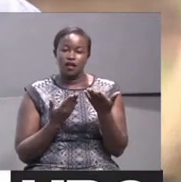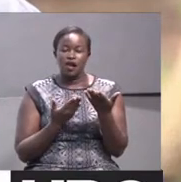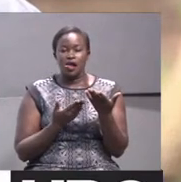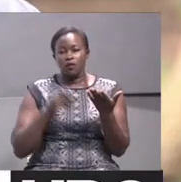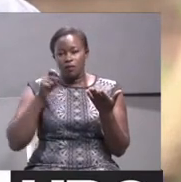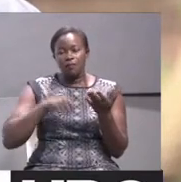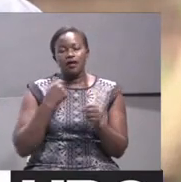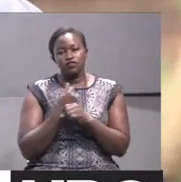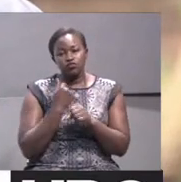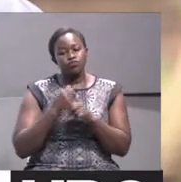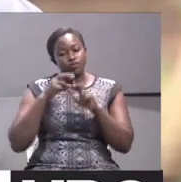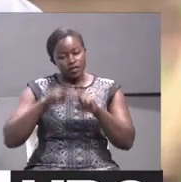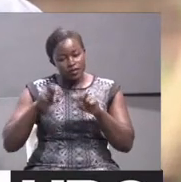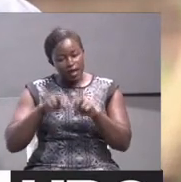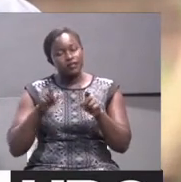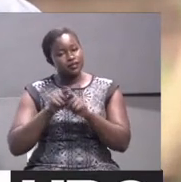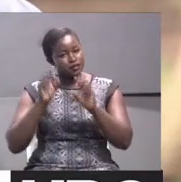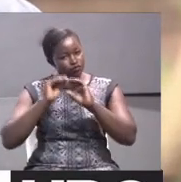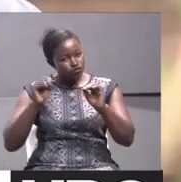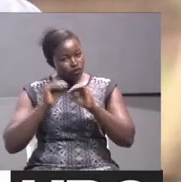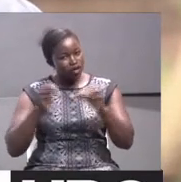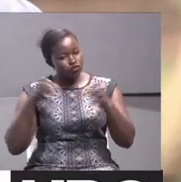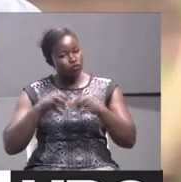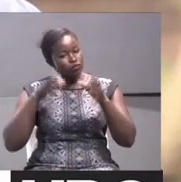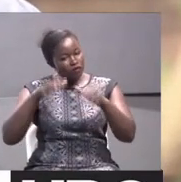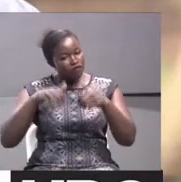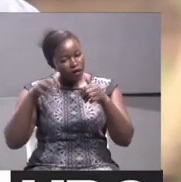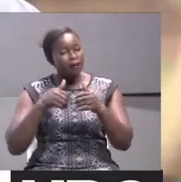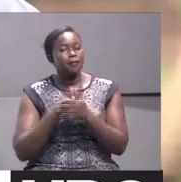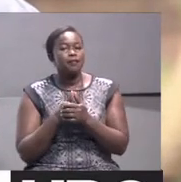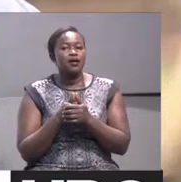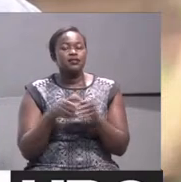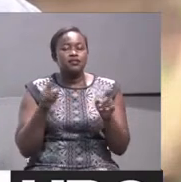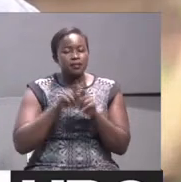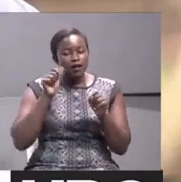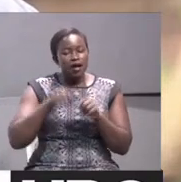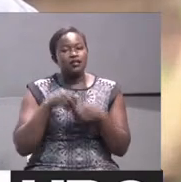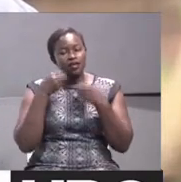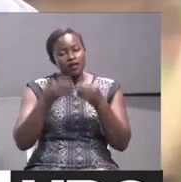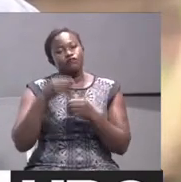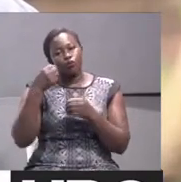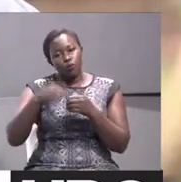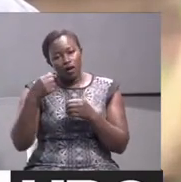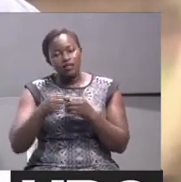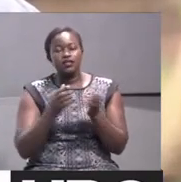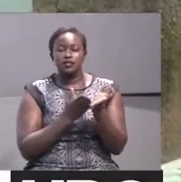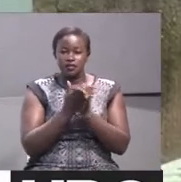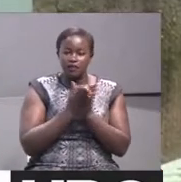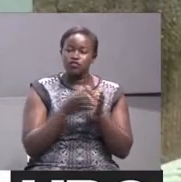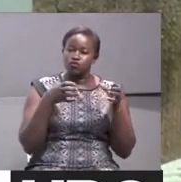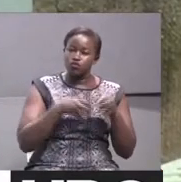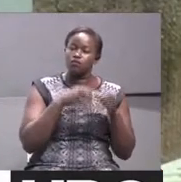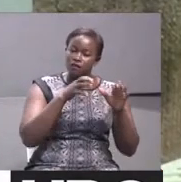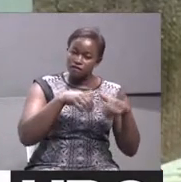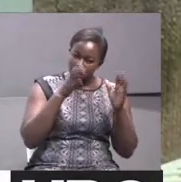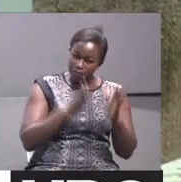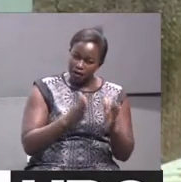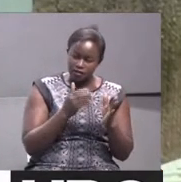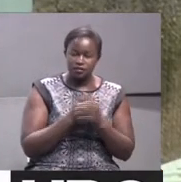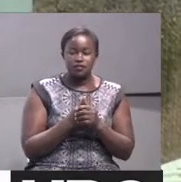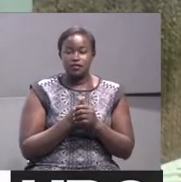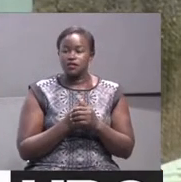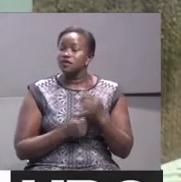they are able to render a quality service to the stakeholders, to the farmers. Agro